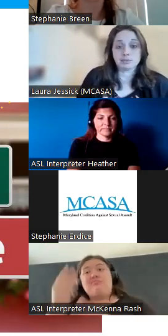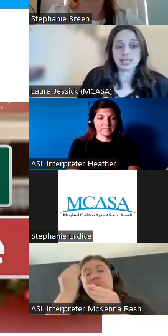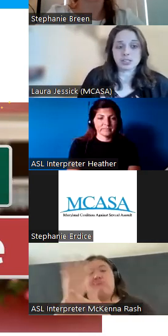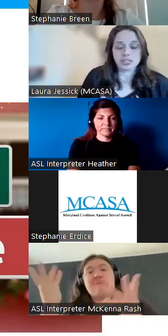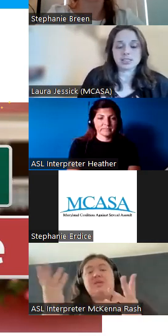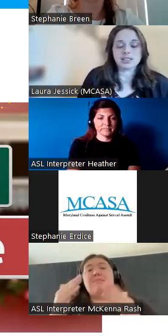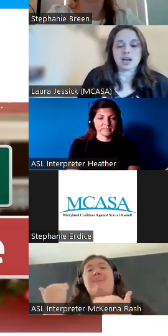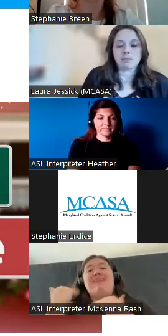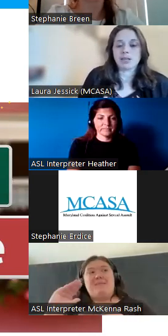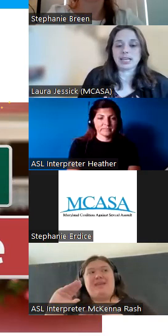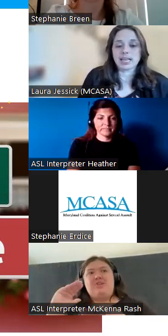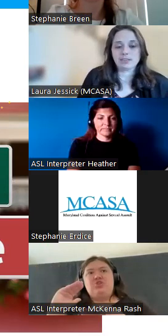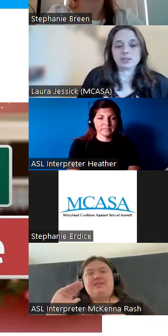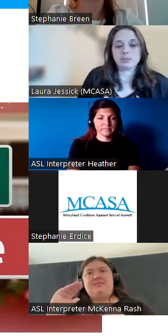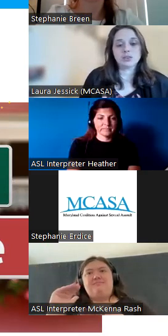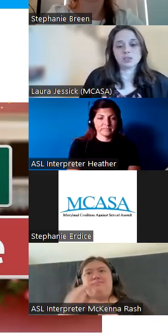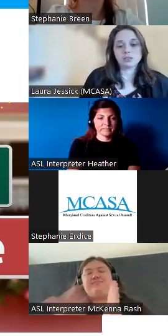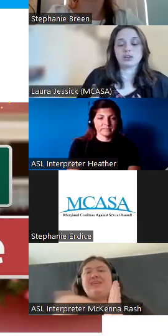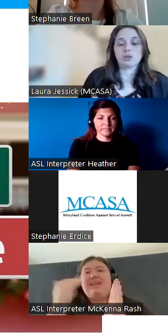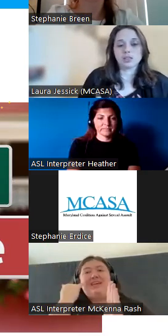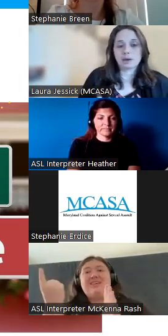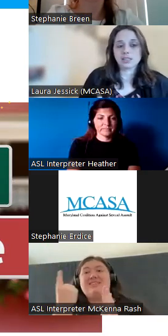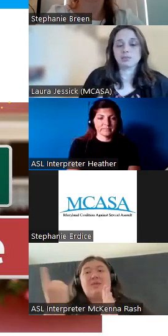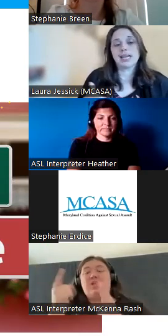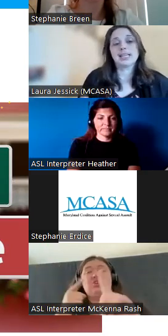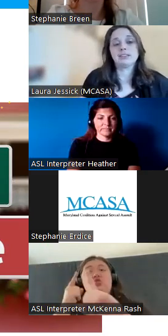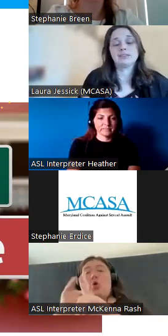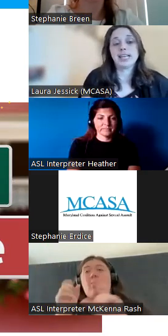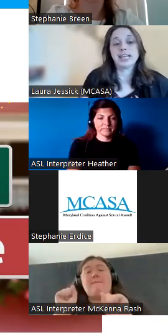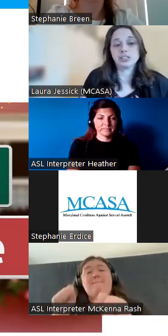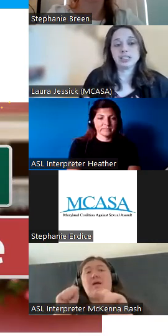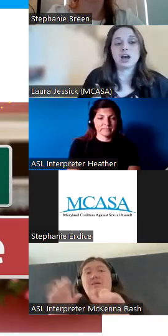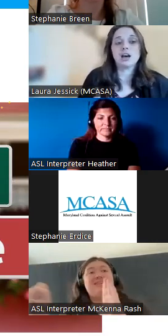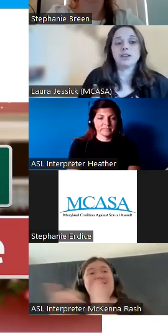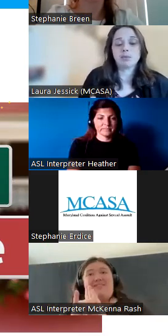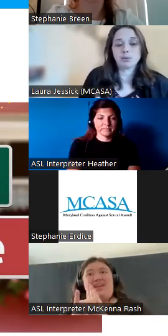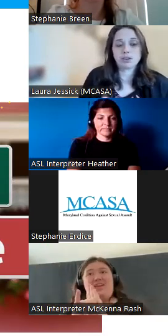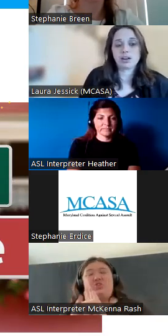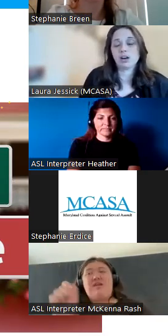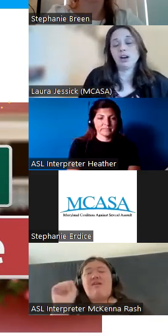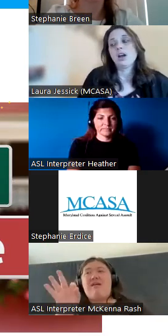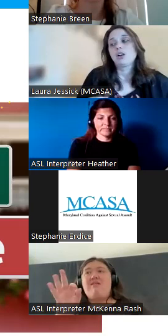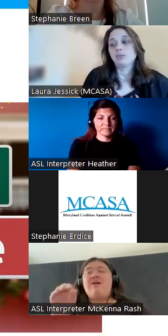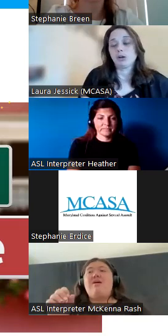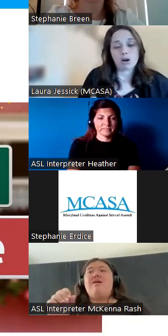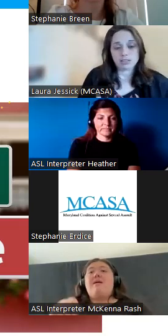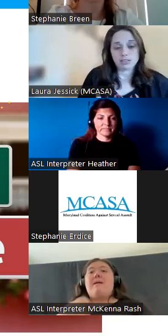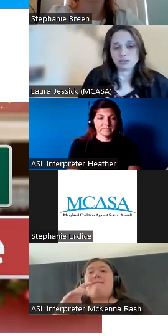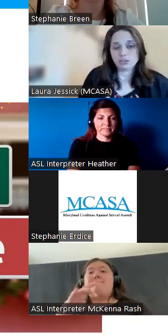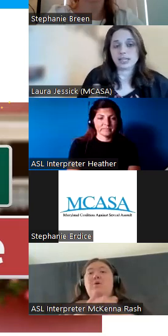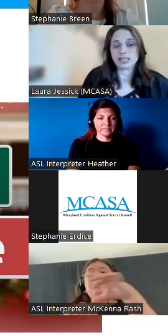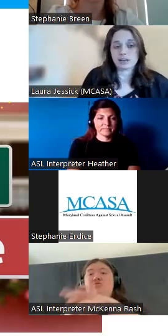about its limitations. Again, if somebody's ultimate goal is possible identification of a perpetrator,